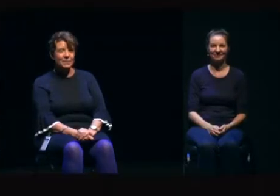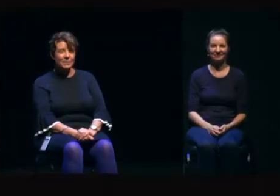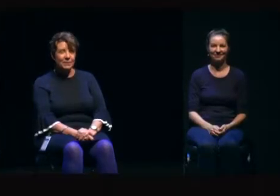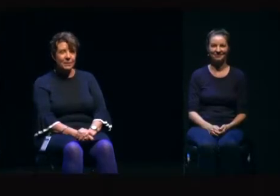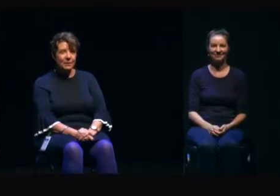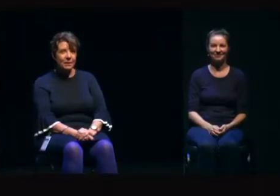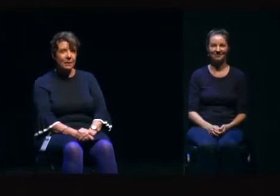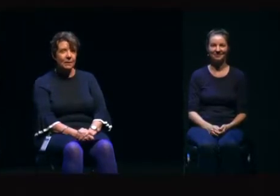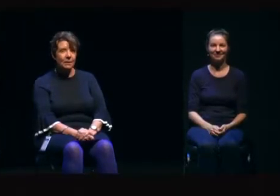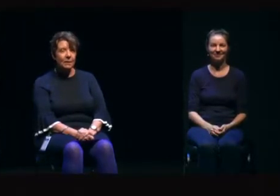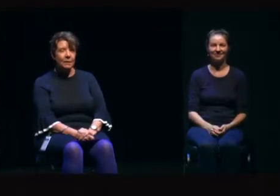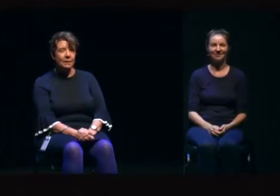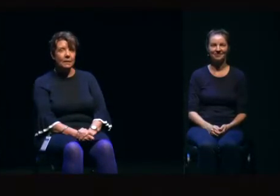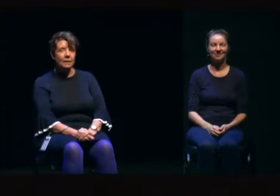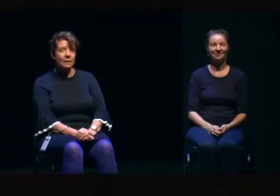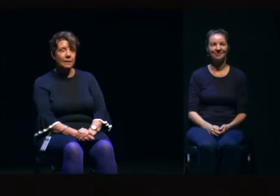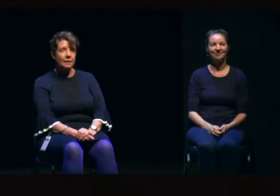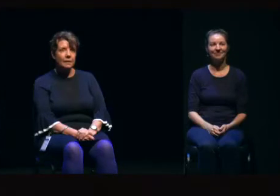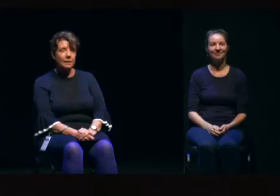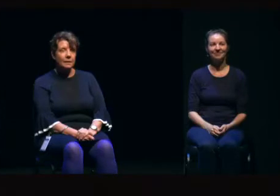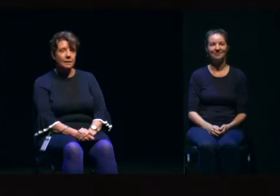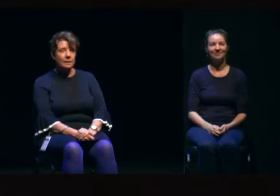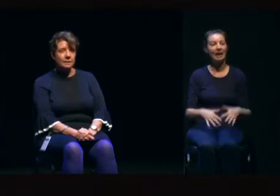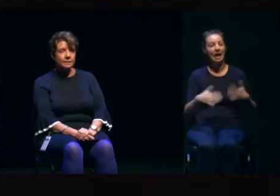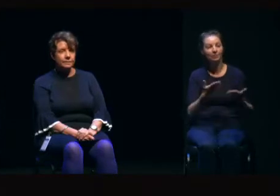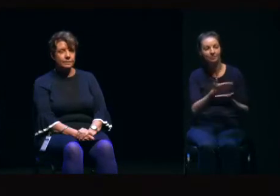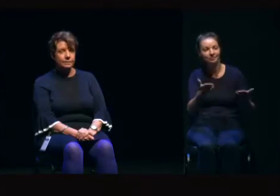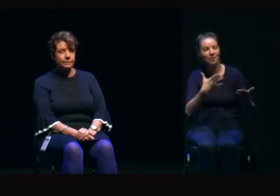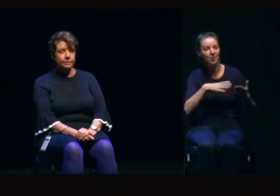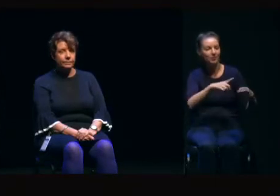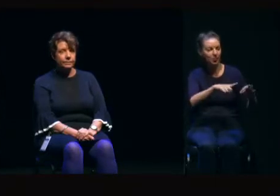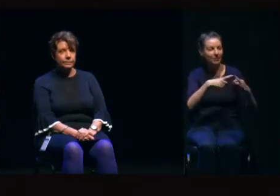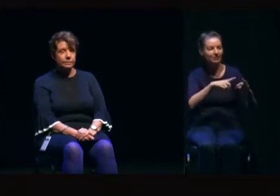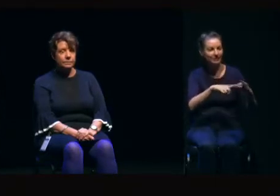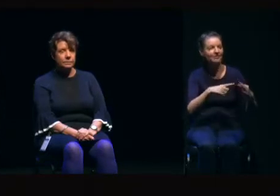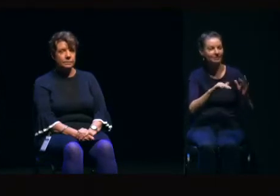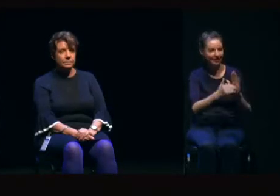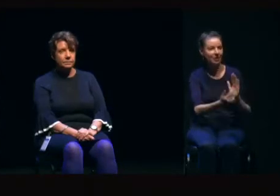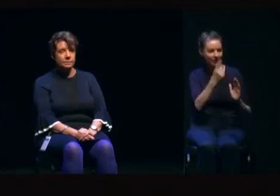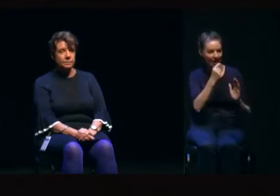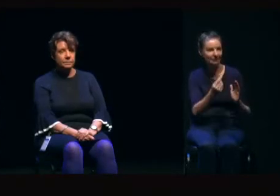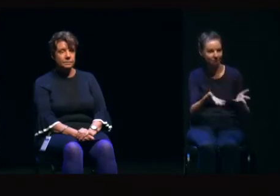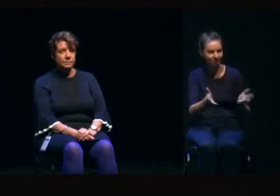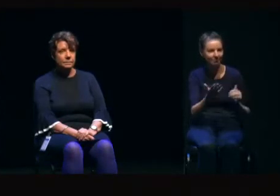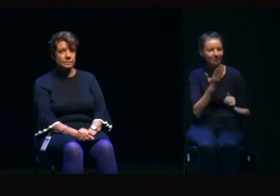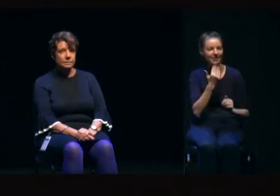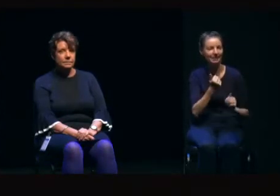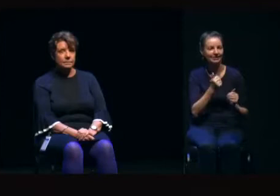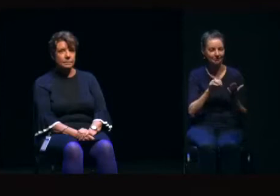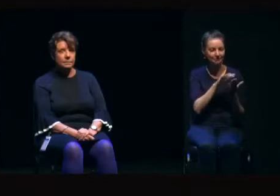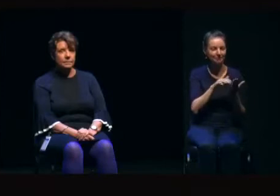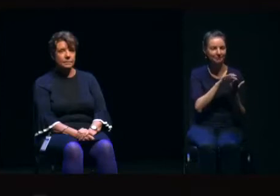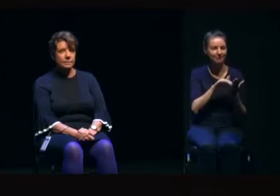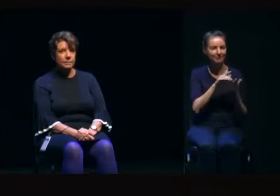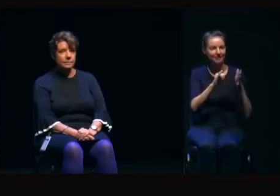applause. Whenever, if you'd like to ask some questions, this is a good opportunity. So do please put them into Slido